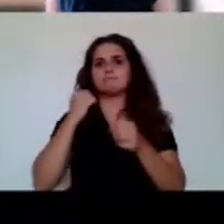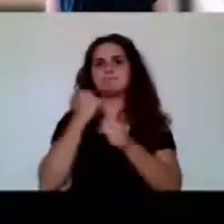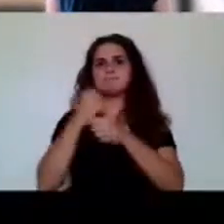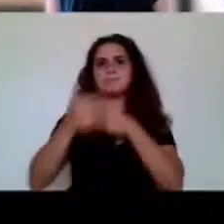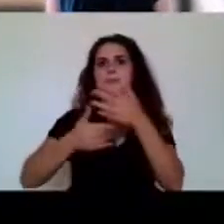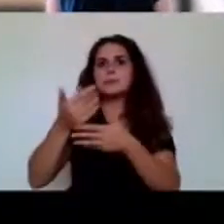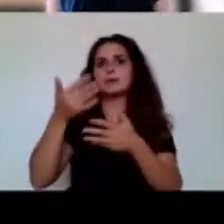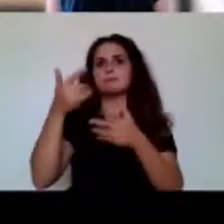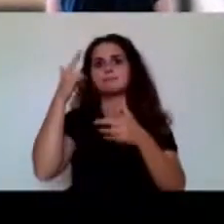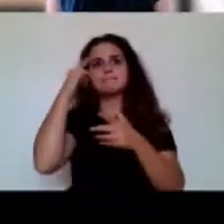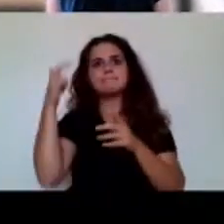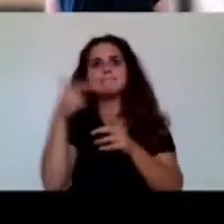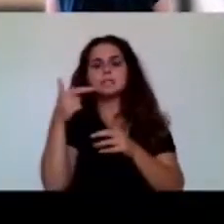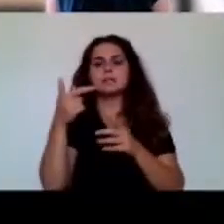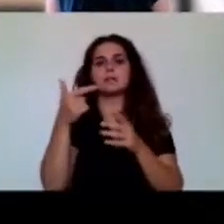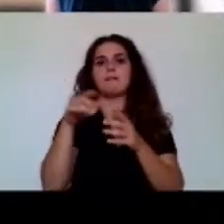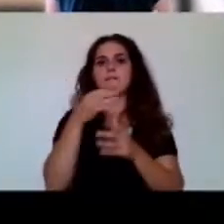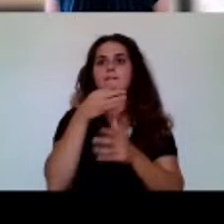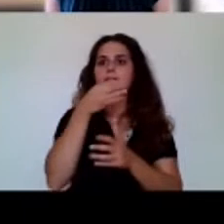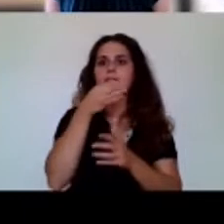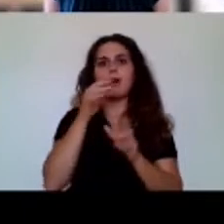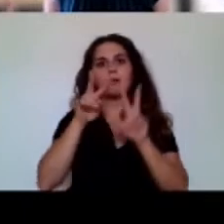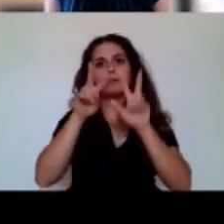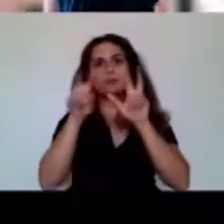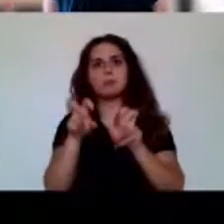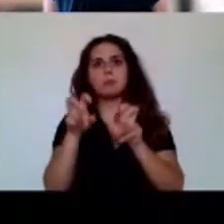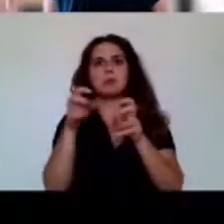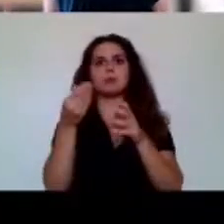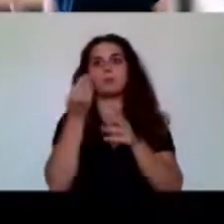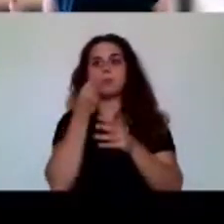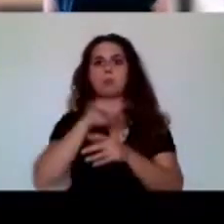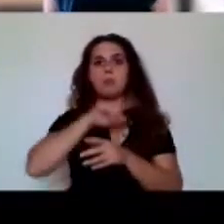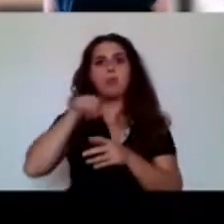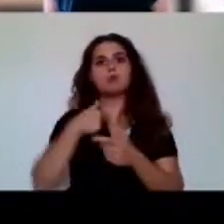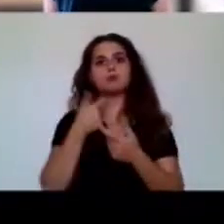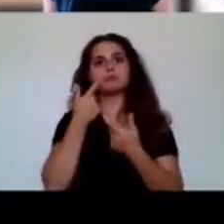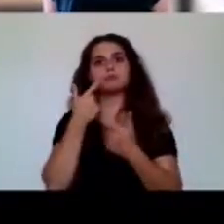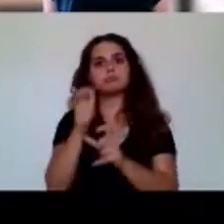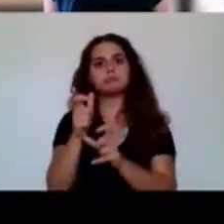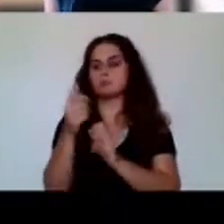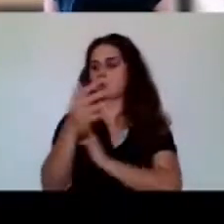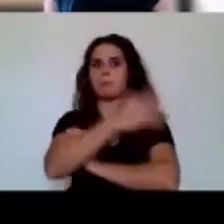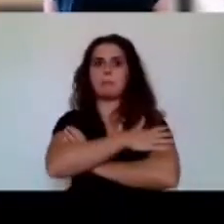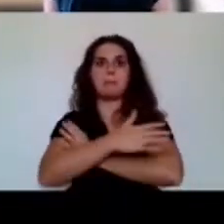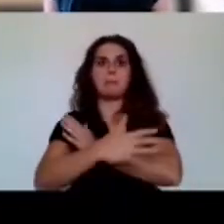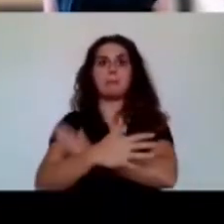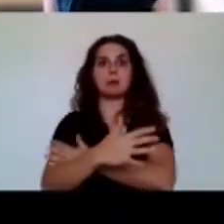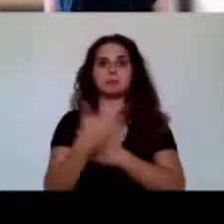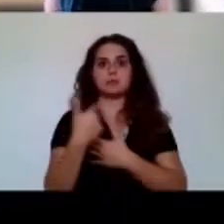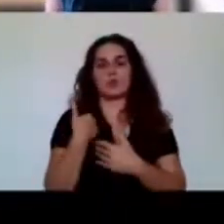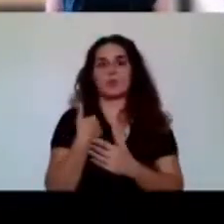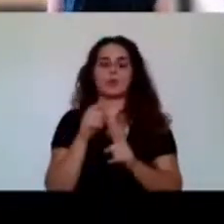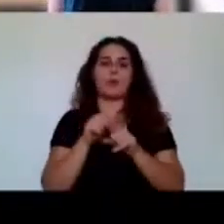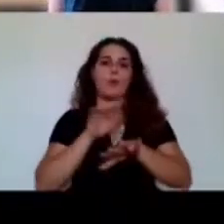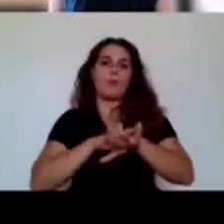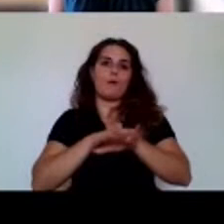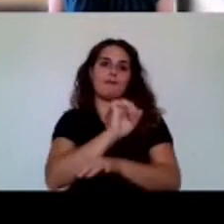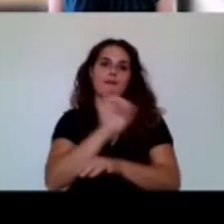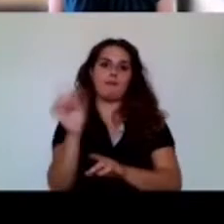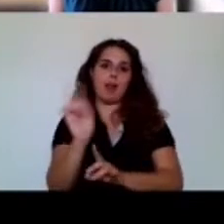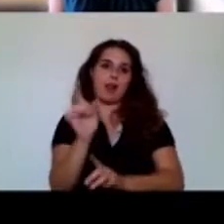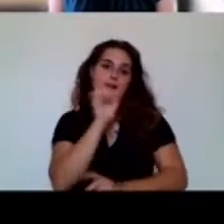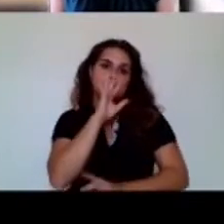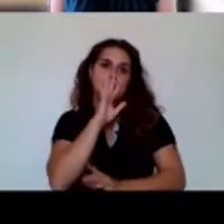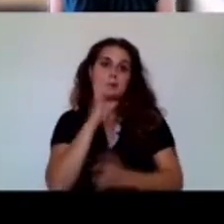like bias with a presentation that's based on how we basically control our arms. And I wouldn't blame you for being surprised